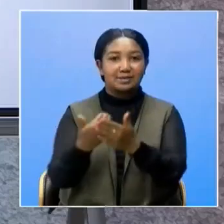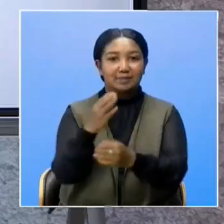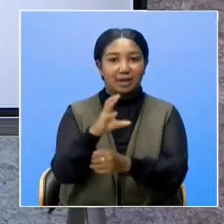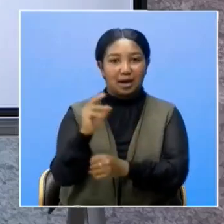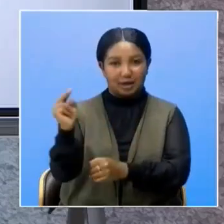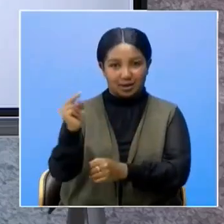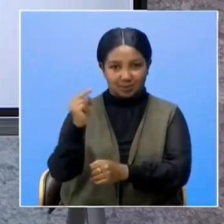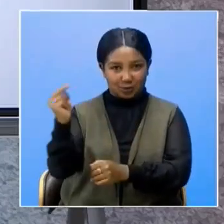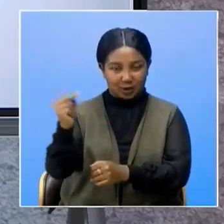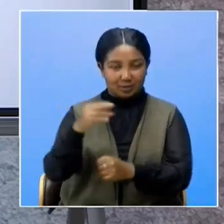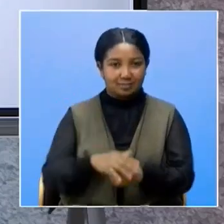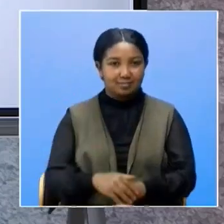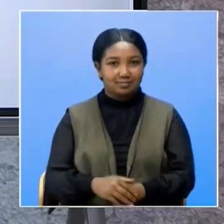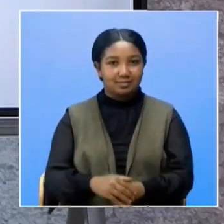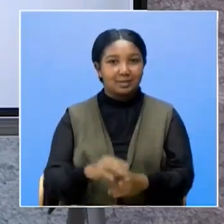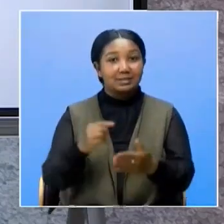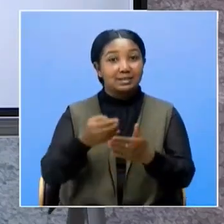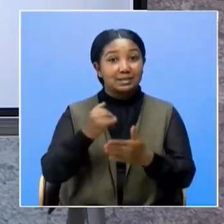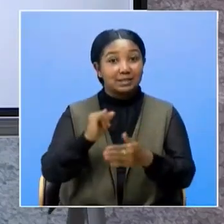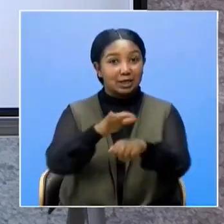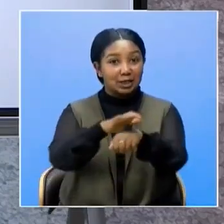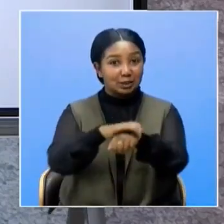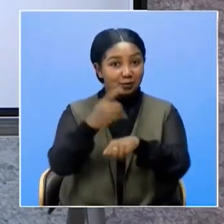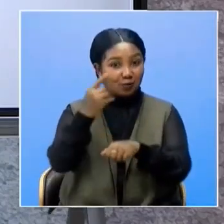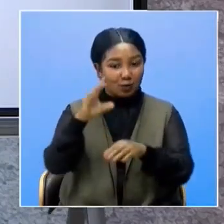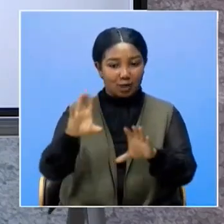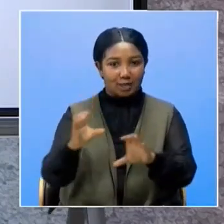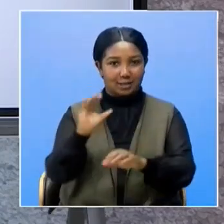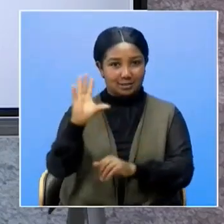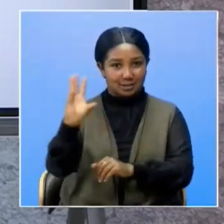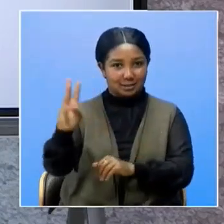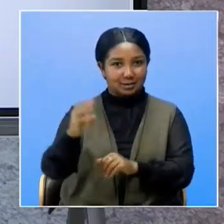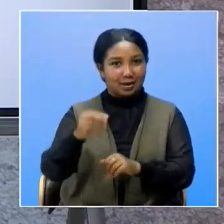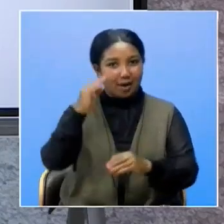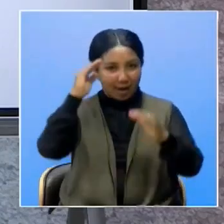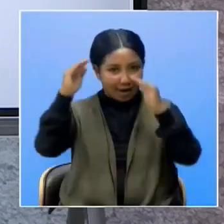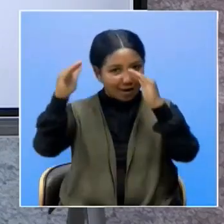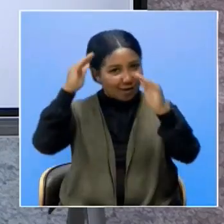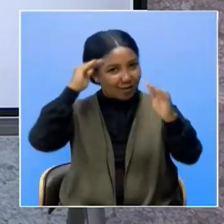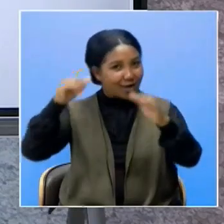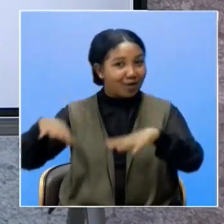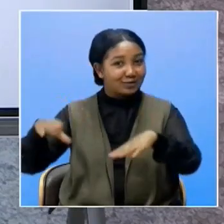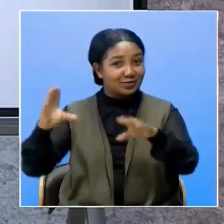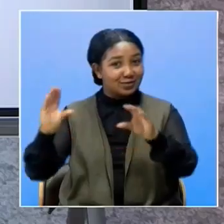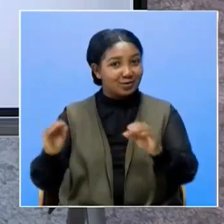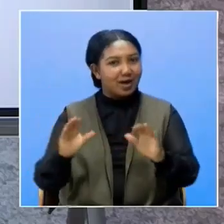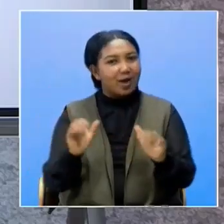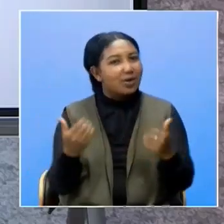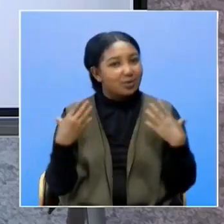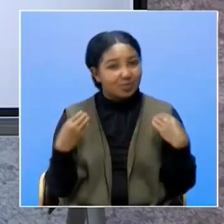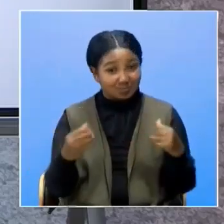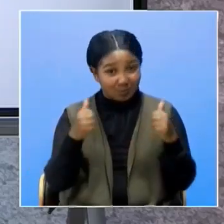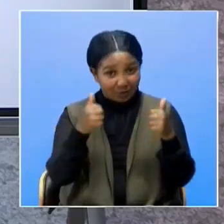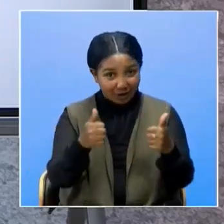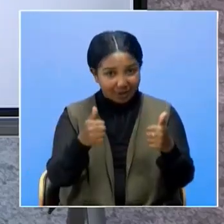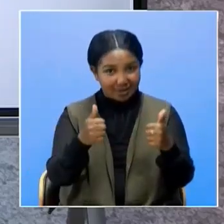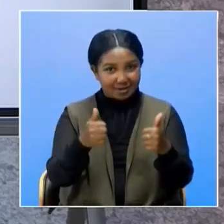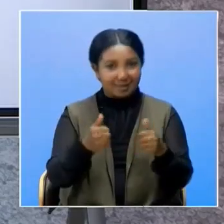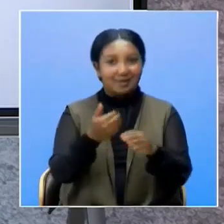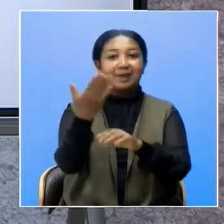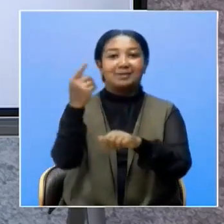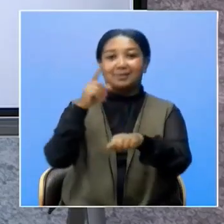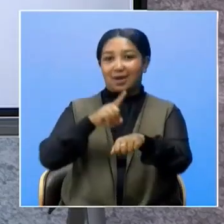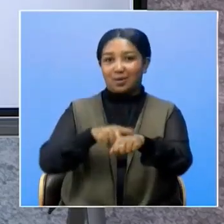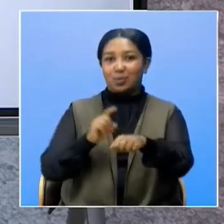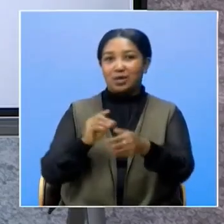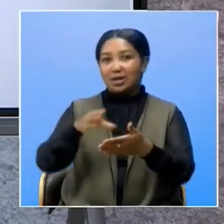this media network. This is English for grade 6. Hello students, how have you been? Last time